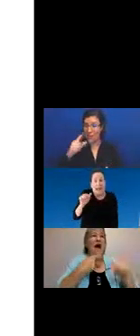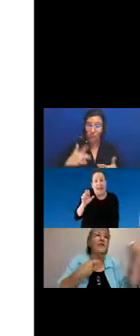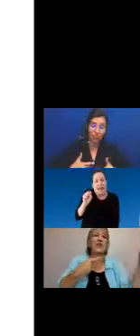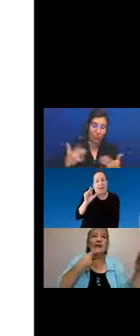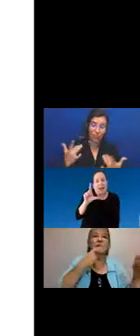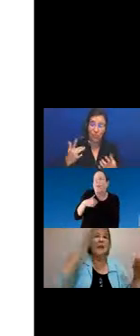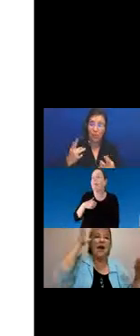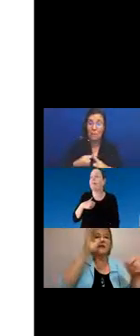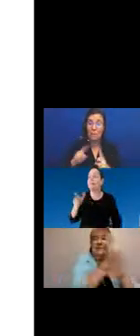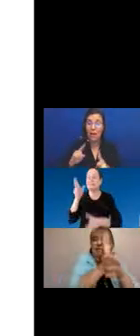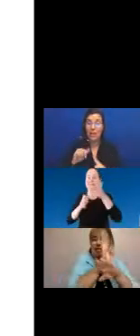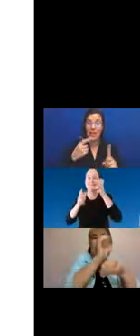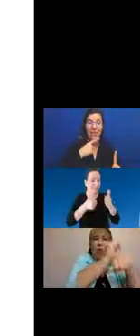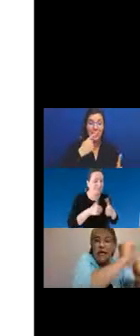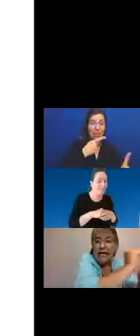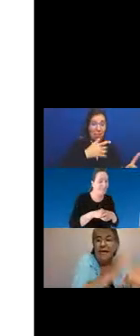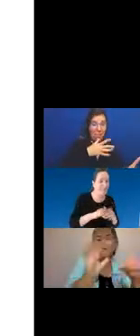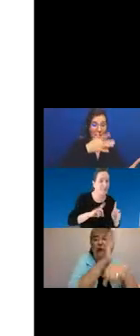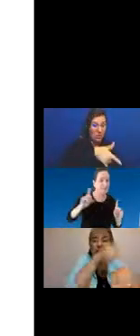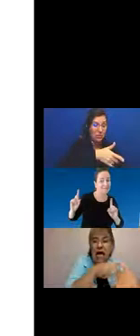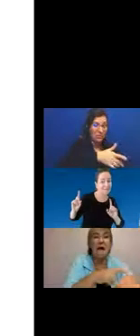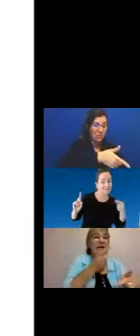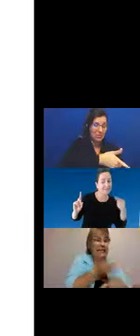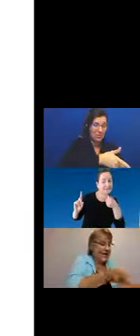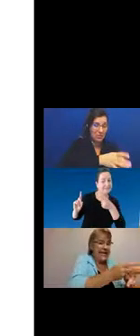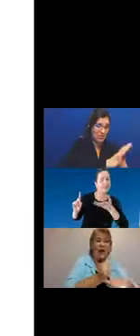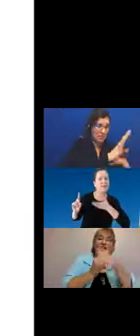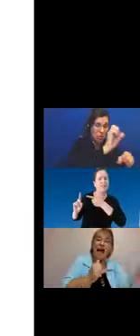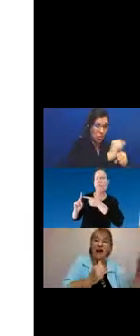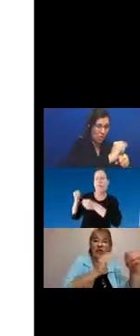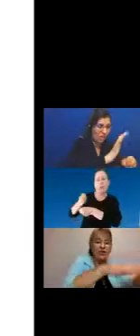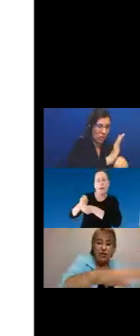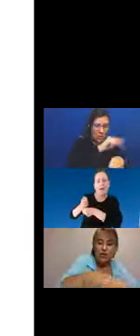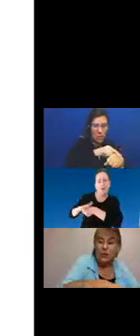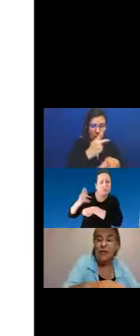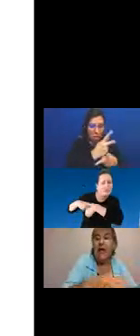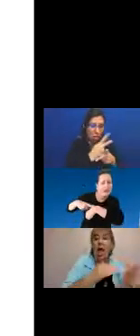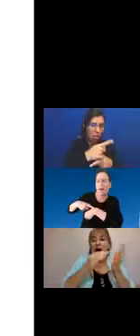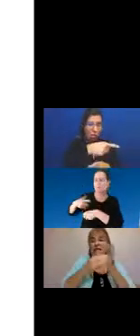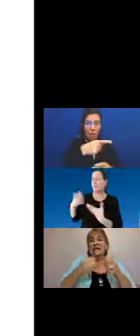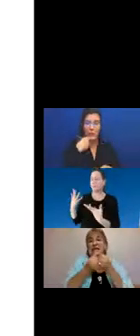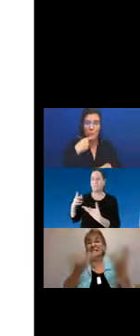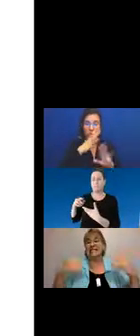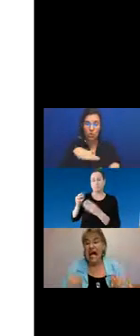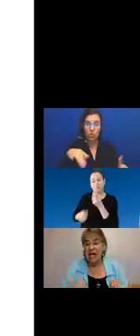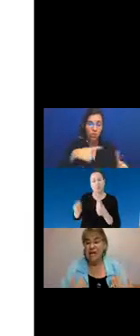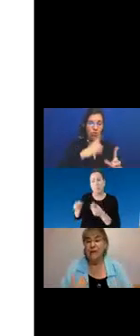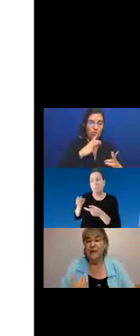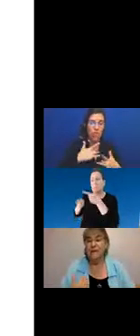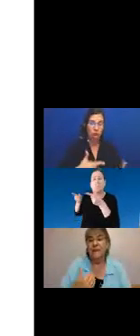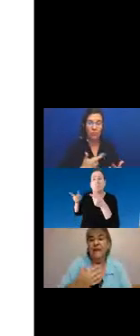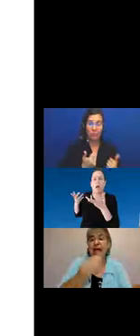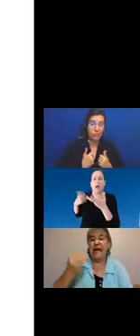the other hearing parent is busy working full time, taking care of the other children, often is